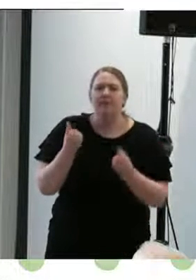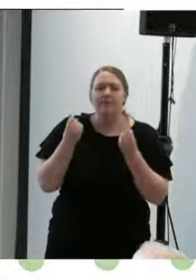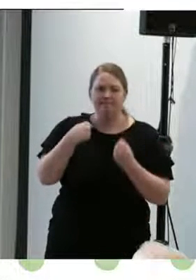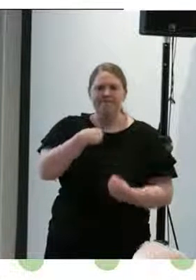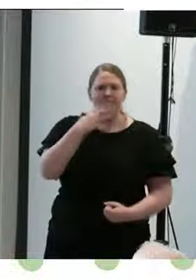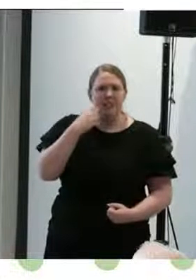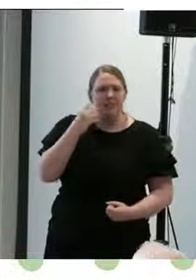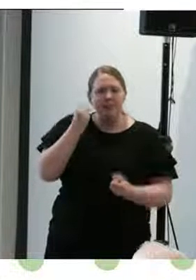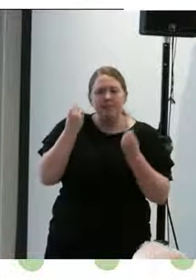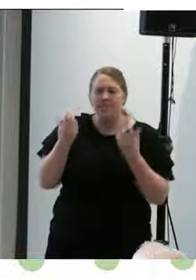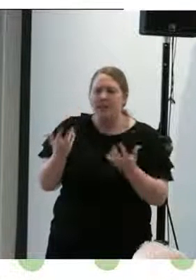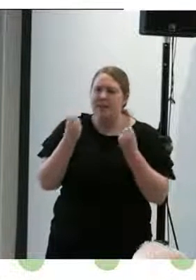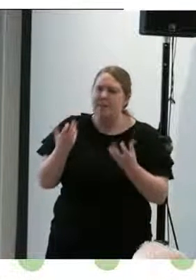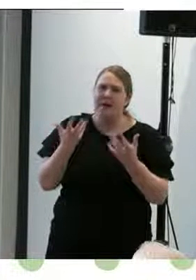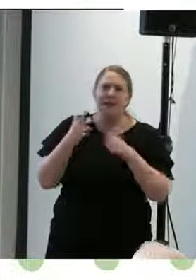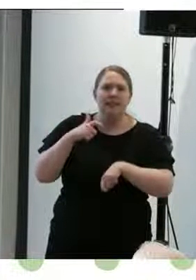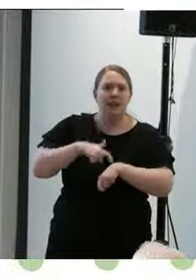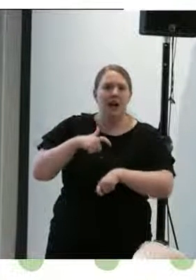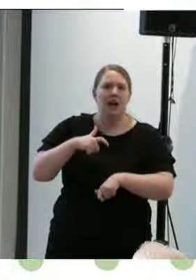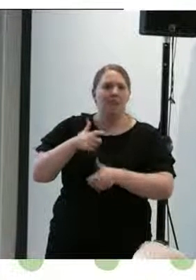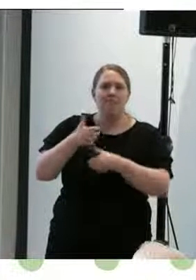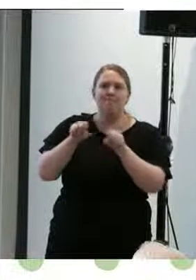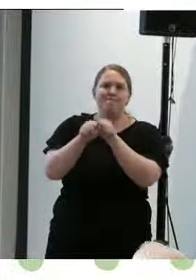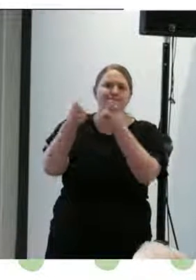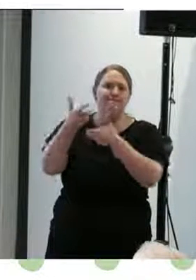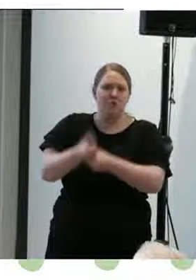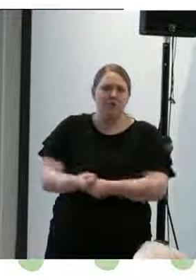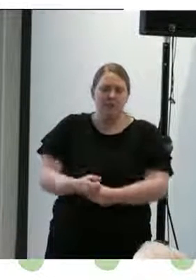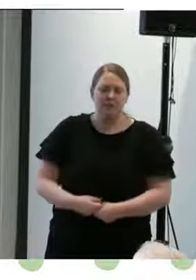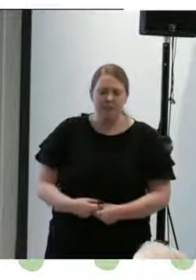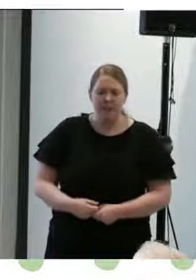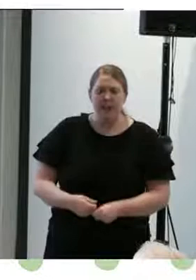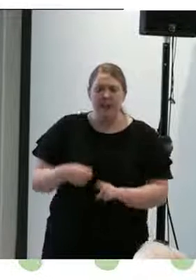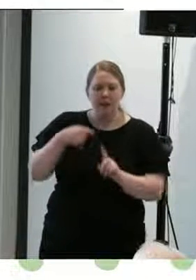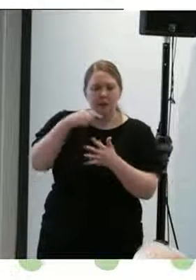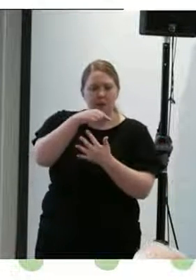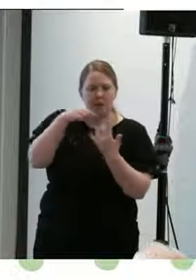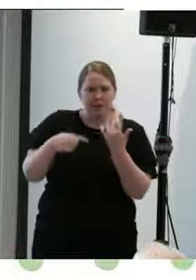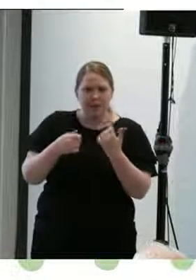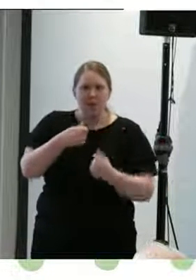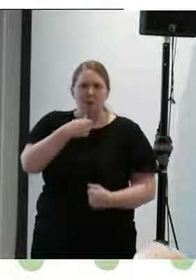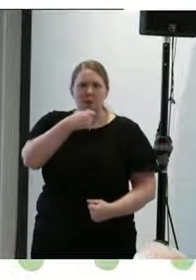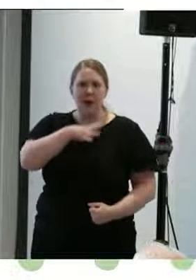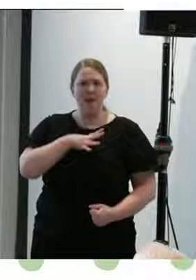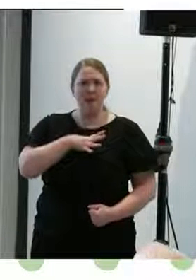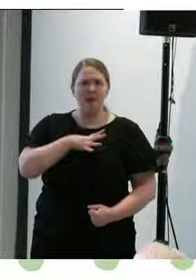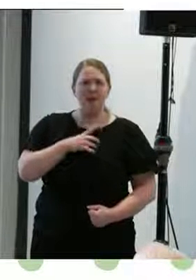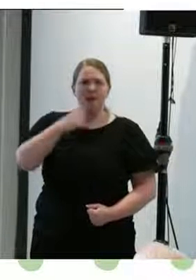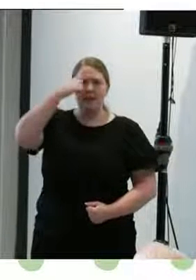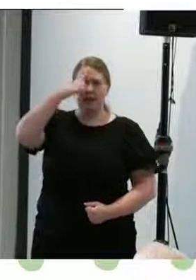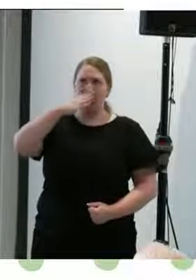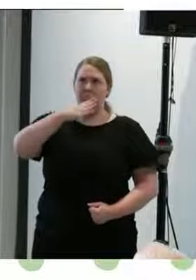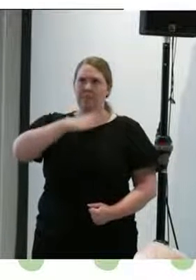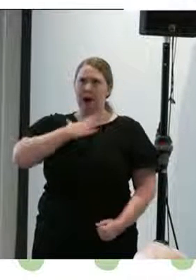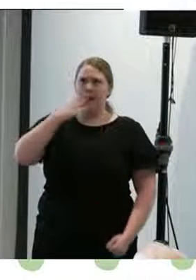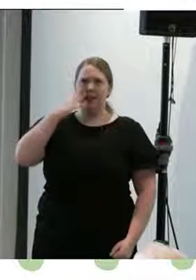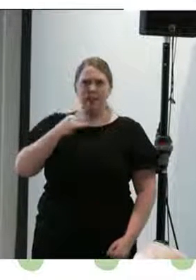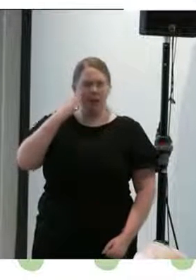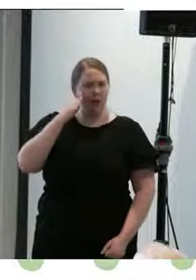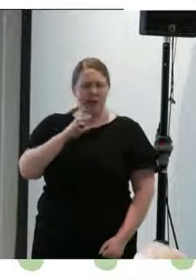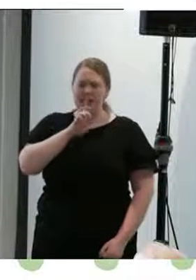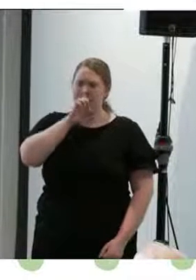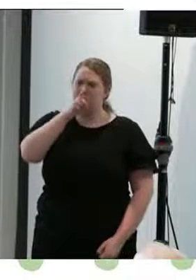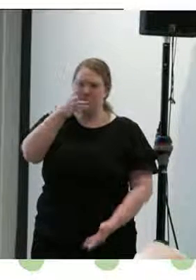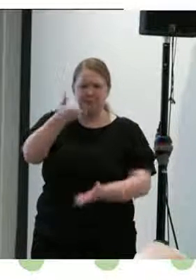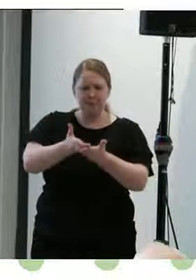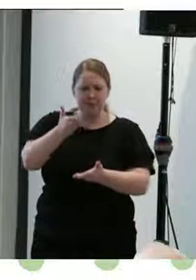about this as policymakers, right, these women, they treat their experience of the world as if it's true, and they basically